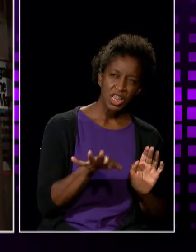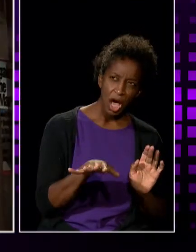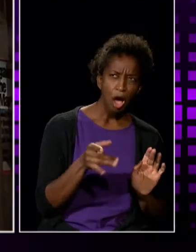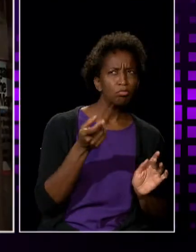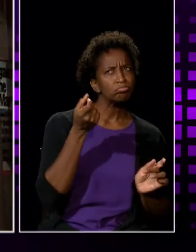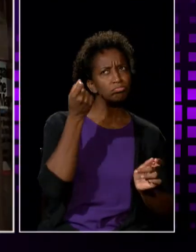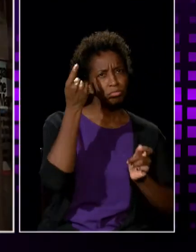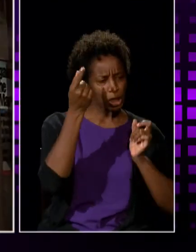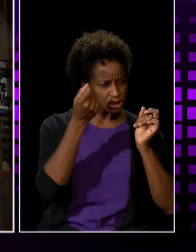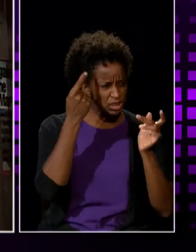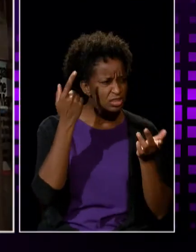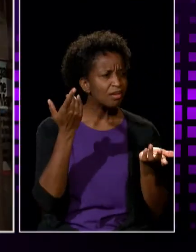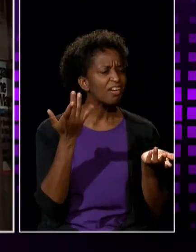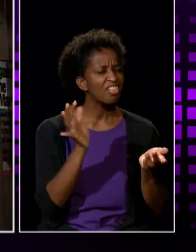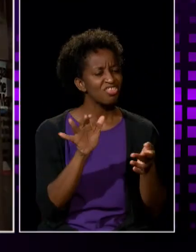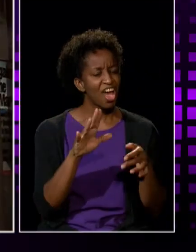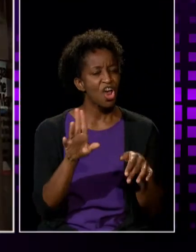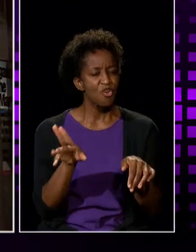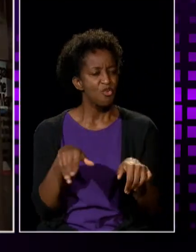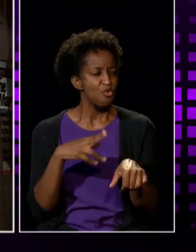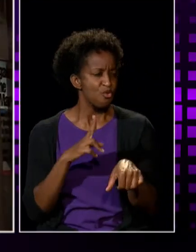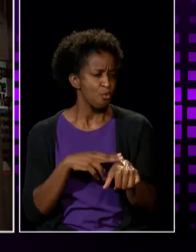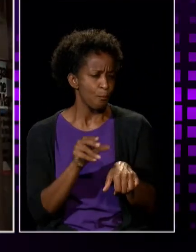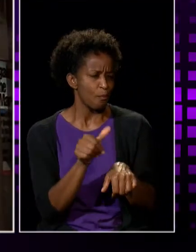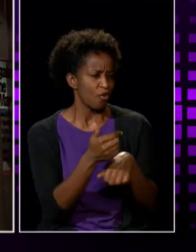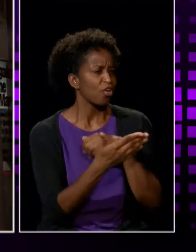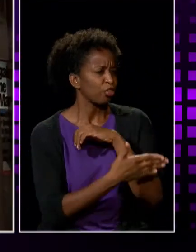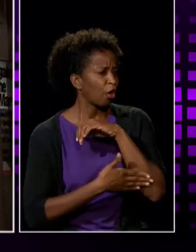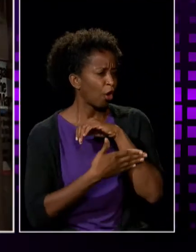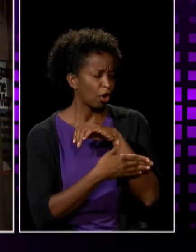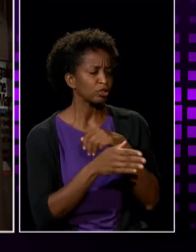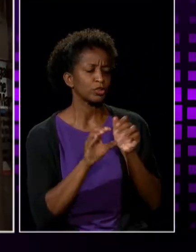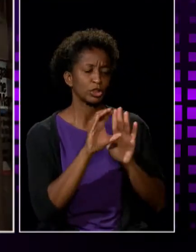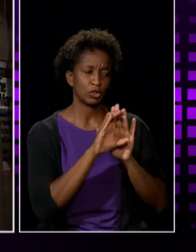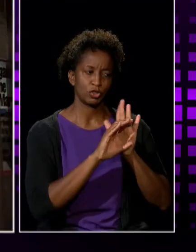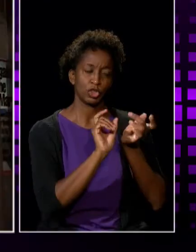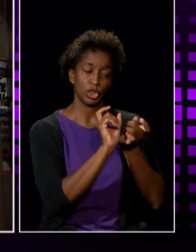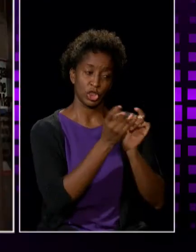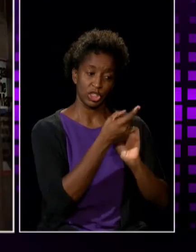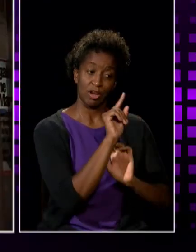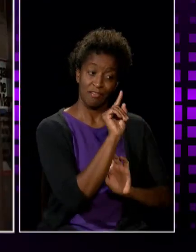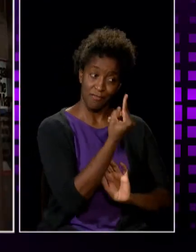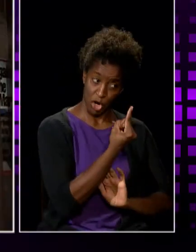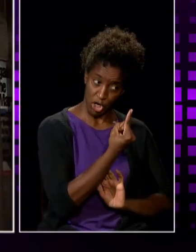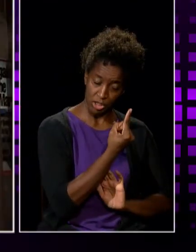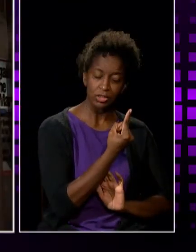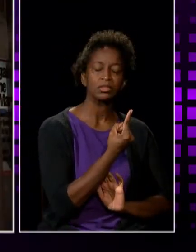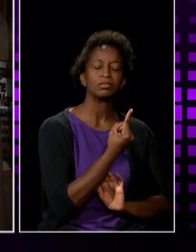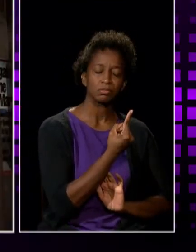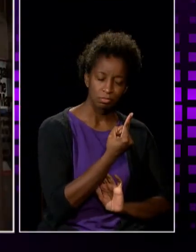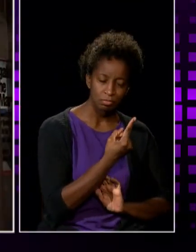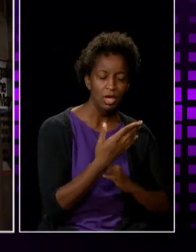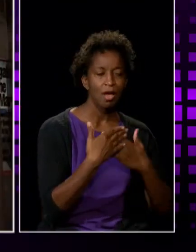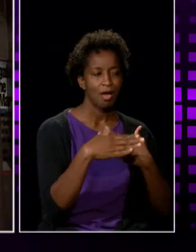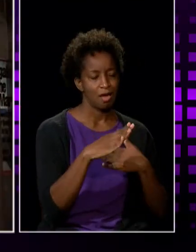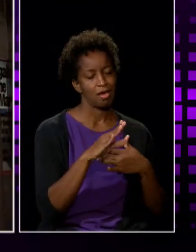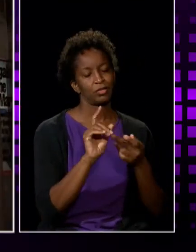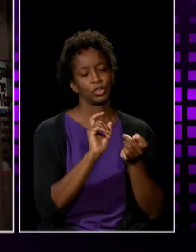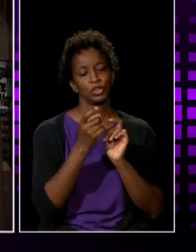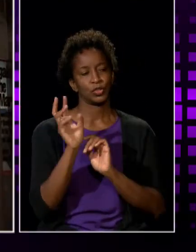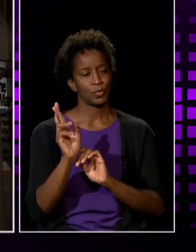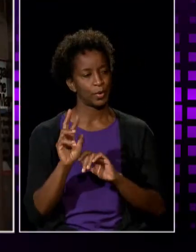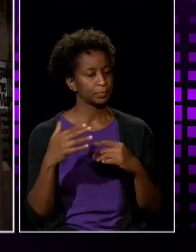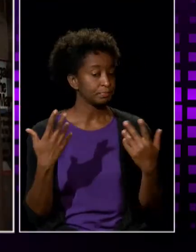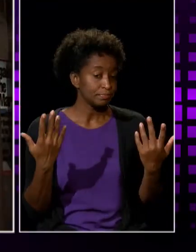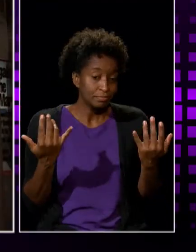doing things, but the fact is that those conversations that will no doubt happen now over the course of the next year and